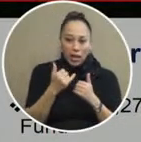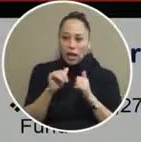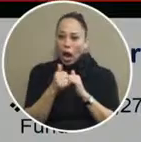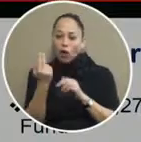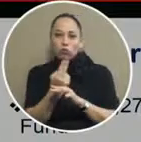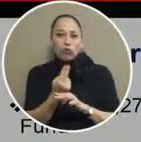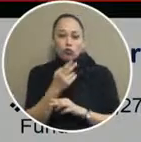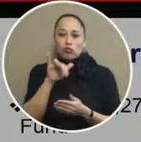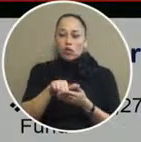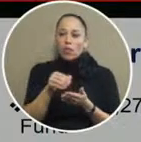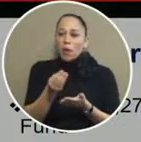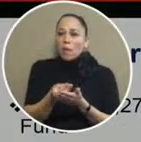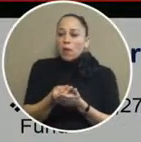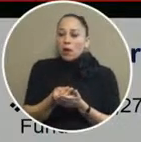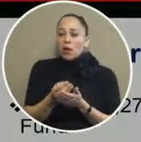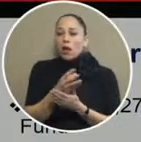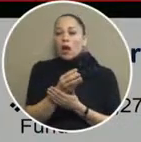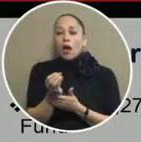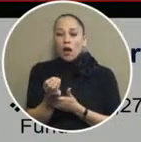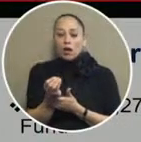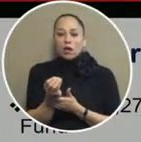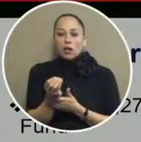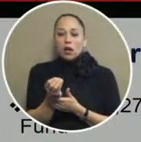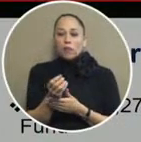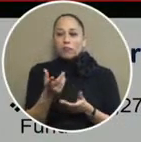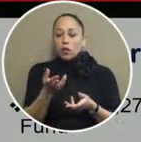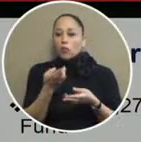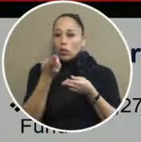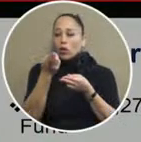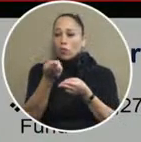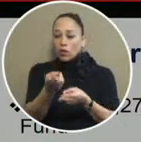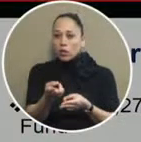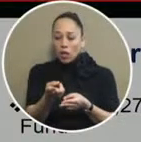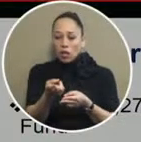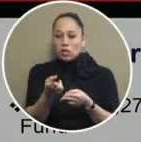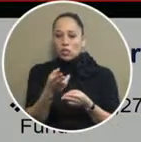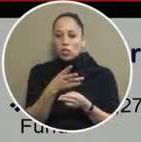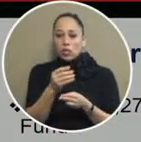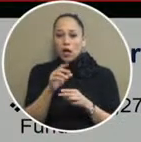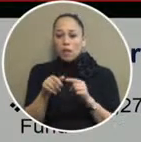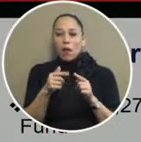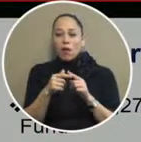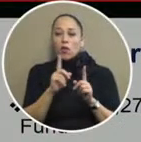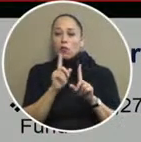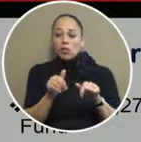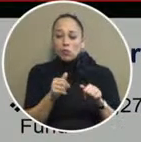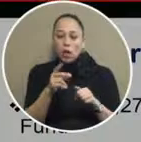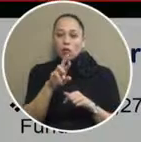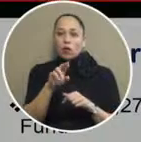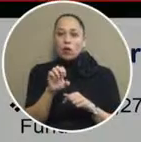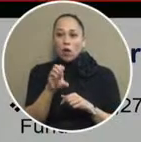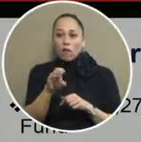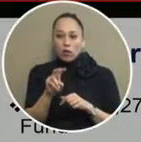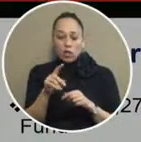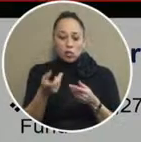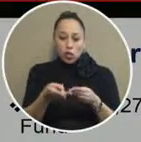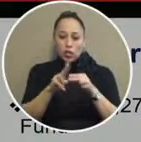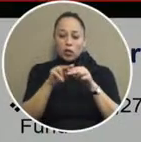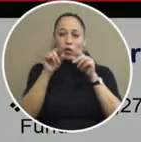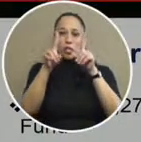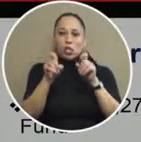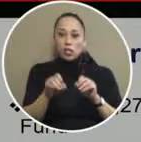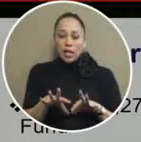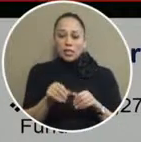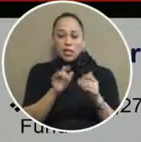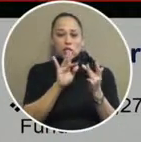funds, that the recommendations are really centered around the long-term response and recovery, so increasing testing,